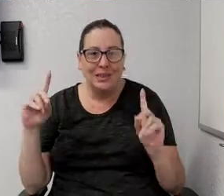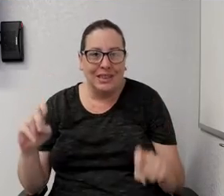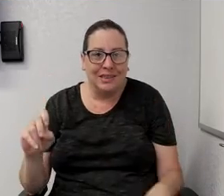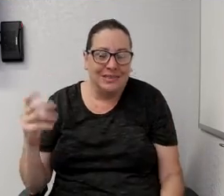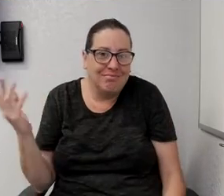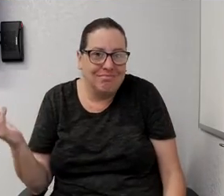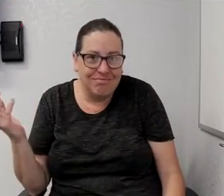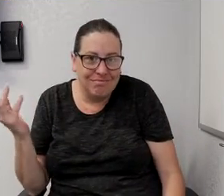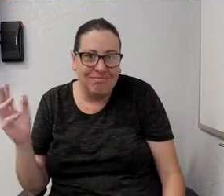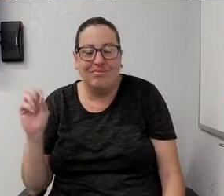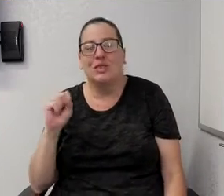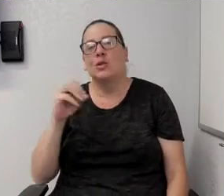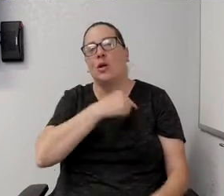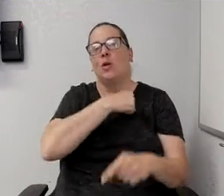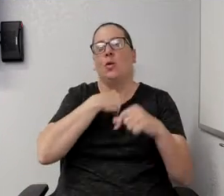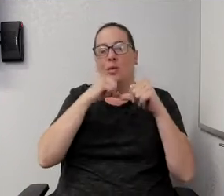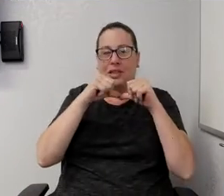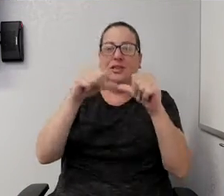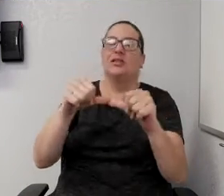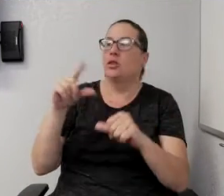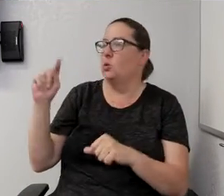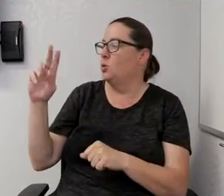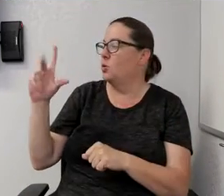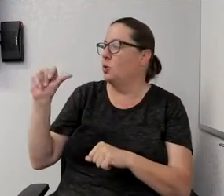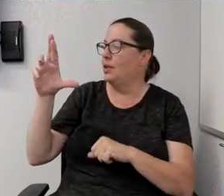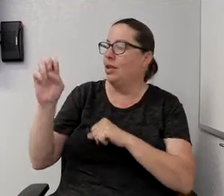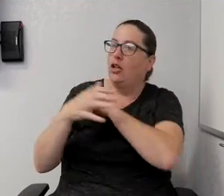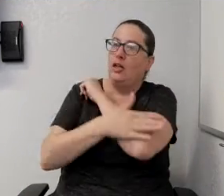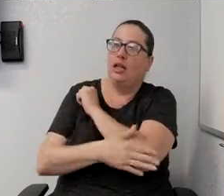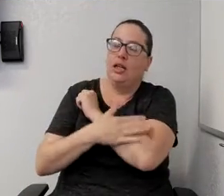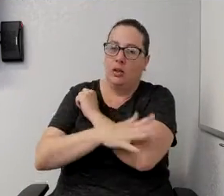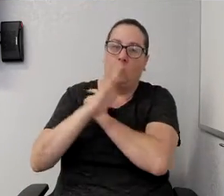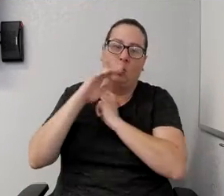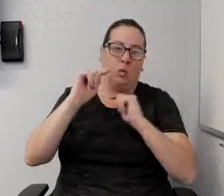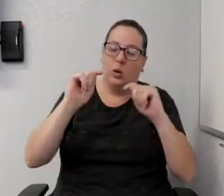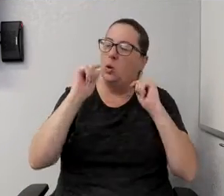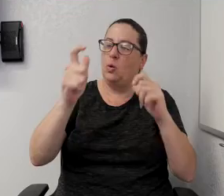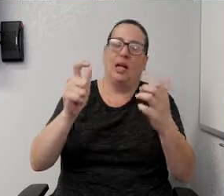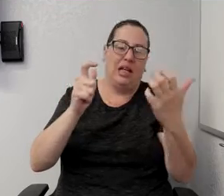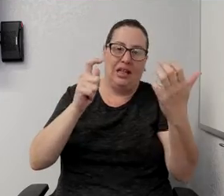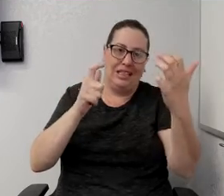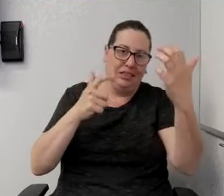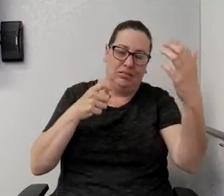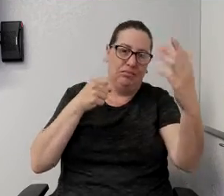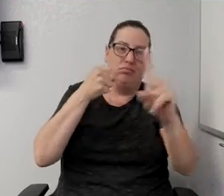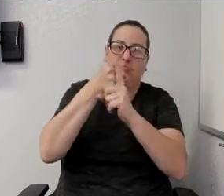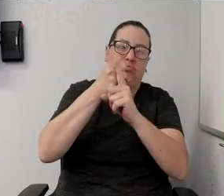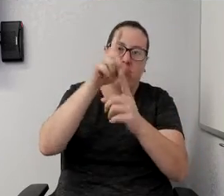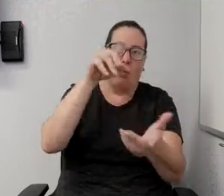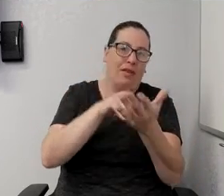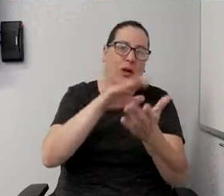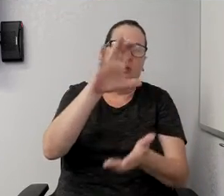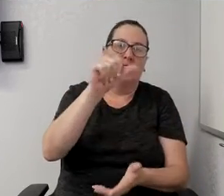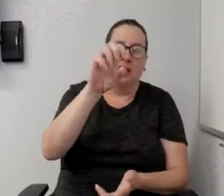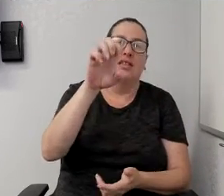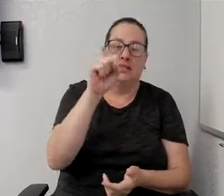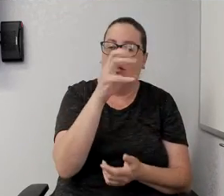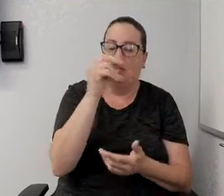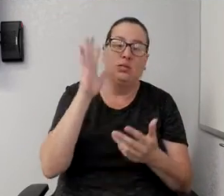to Tulare County will quickly surpass 1,000 cases, and will probably continue to rise,